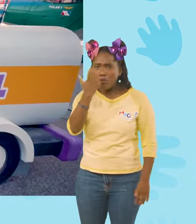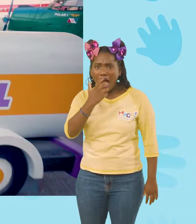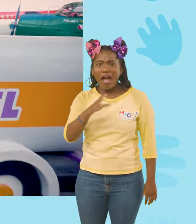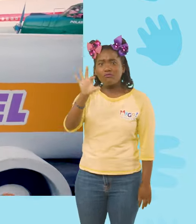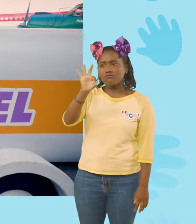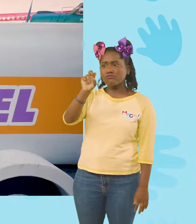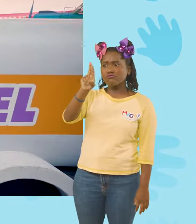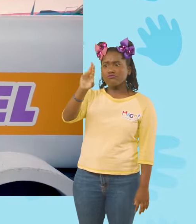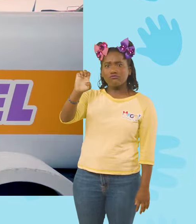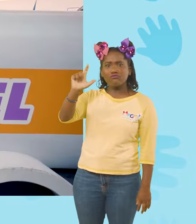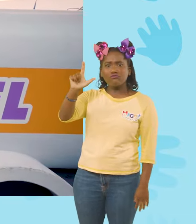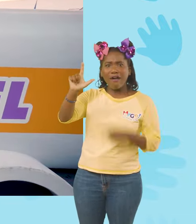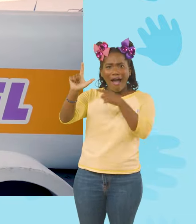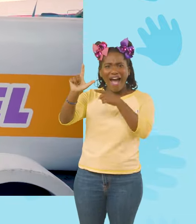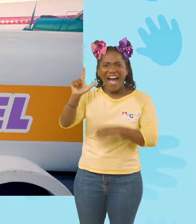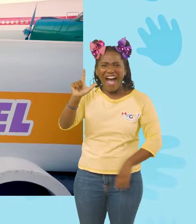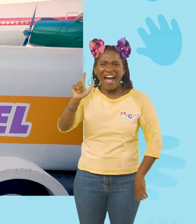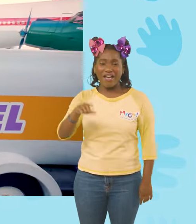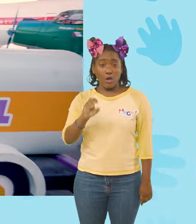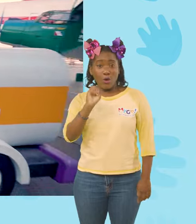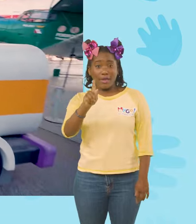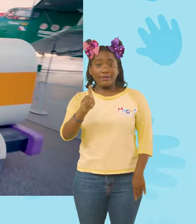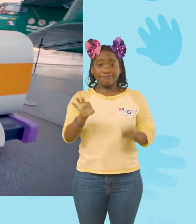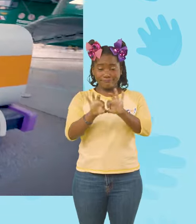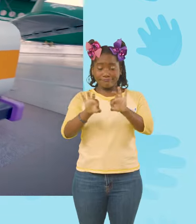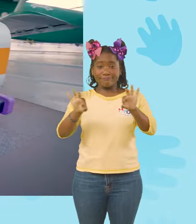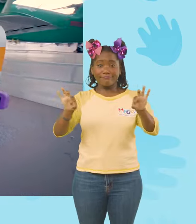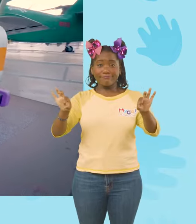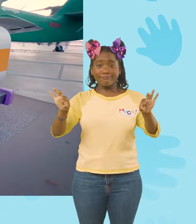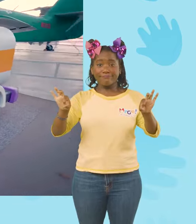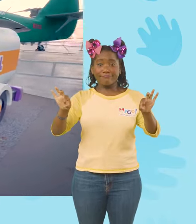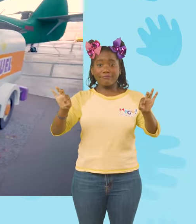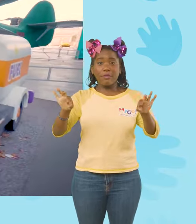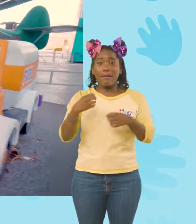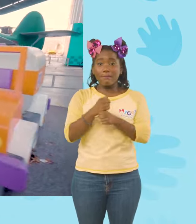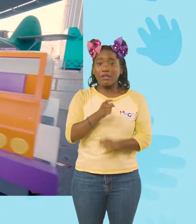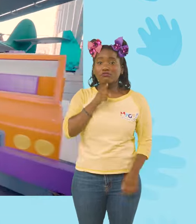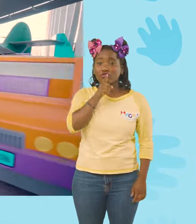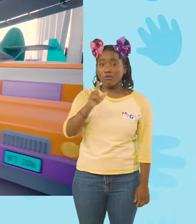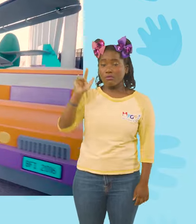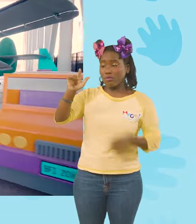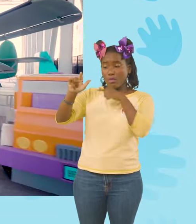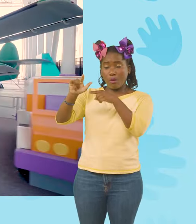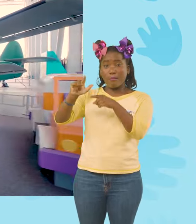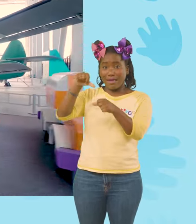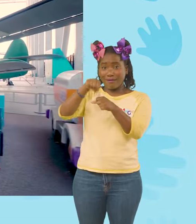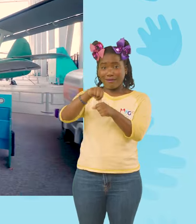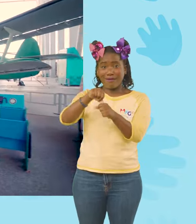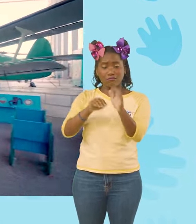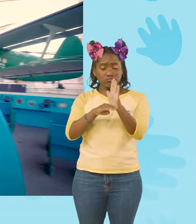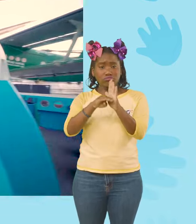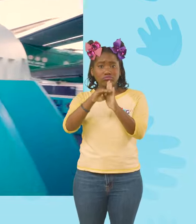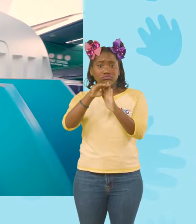out, fuel. All right, let's grab the hose and let's make sure that the airplane has a lot of